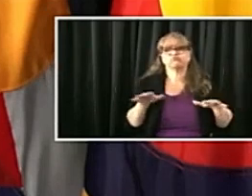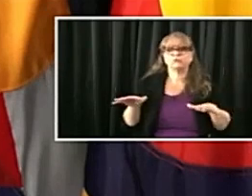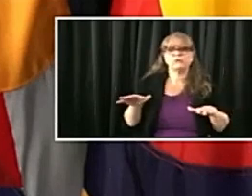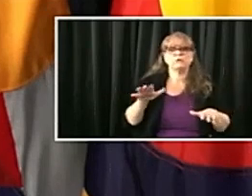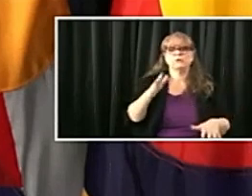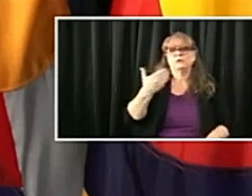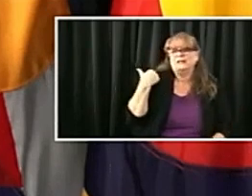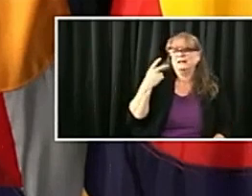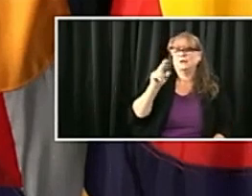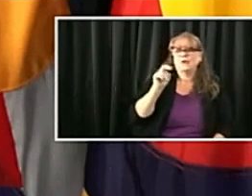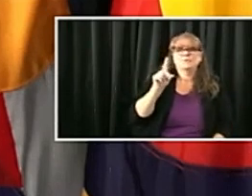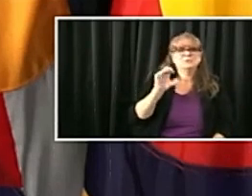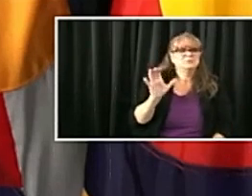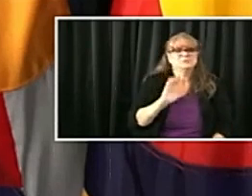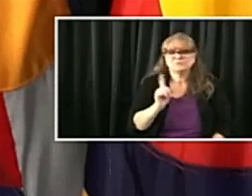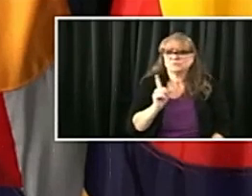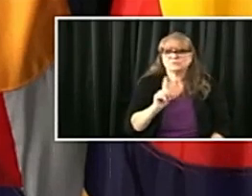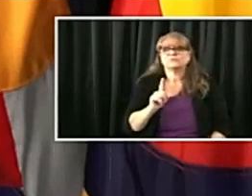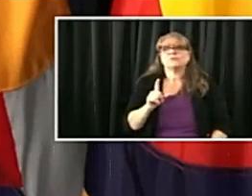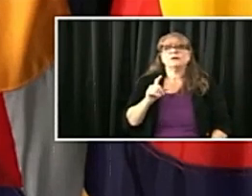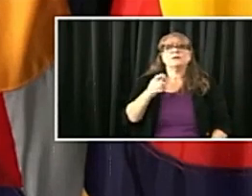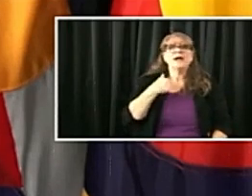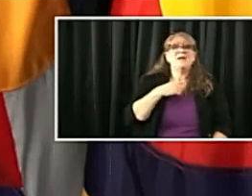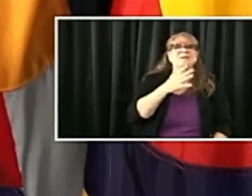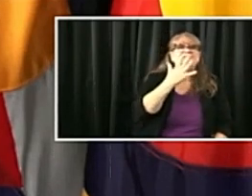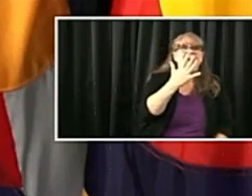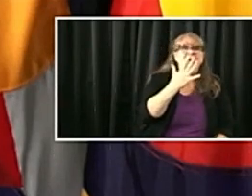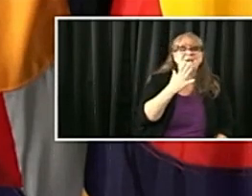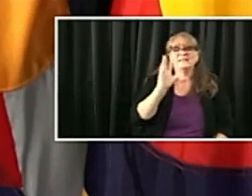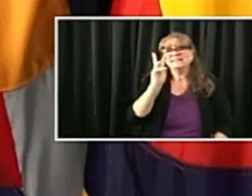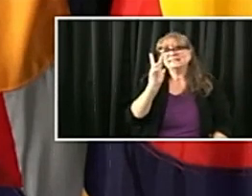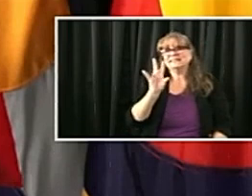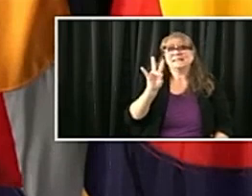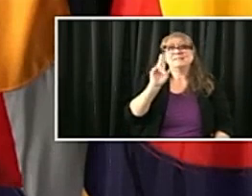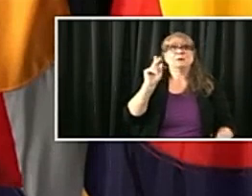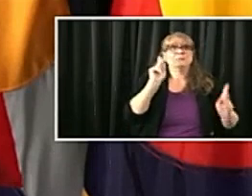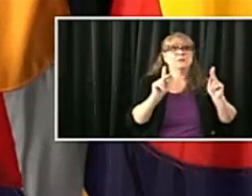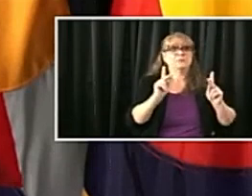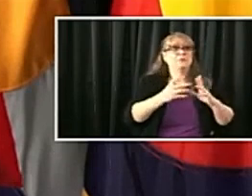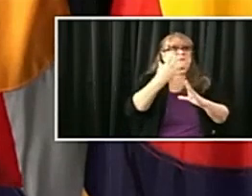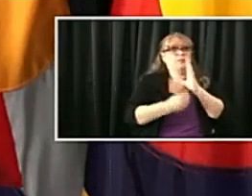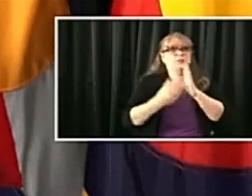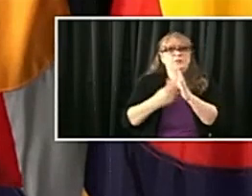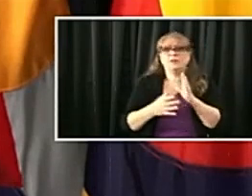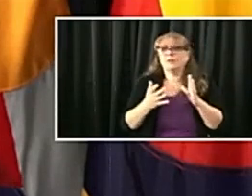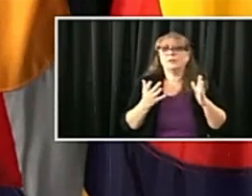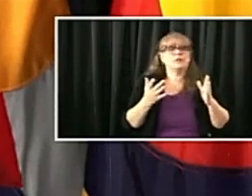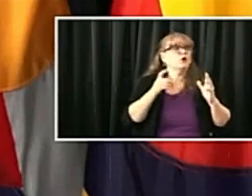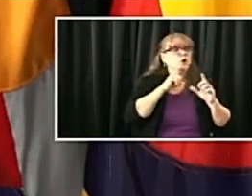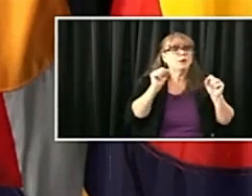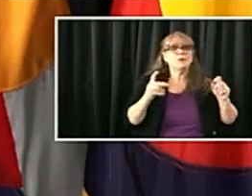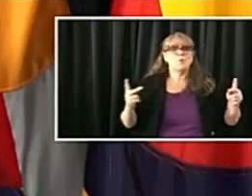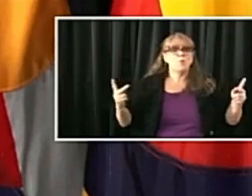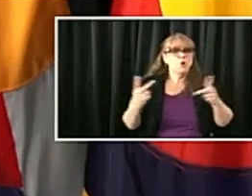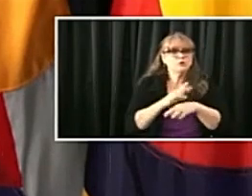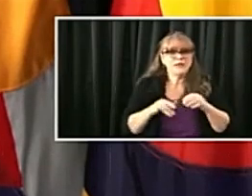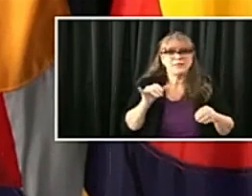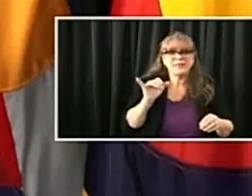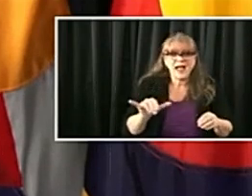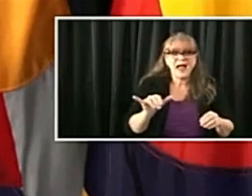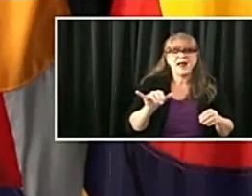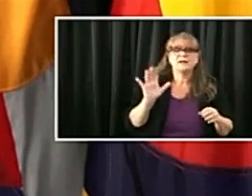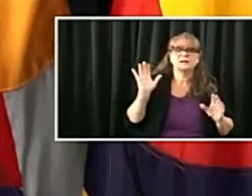7, 8,000 more people. If we're not careful, there could even be more loss ahead of us than behind us. So let's keep doing what we've